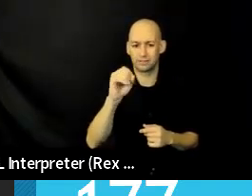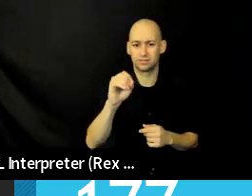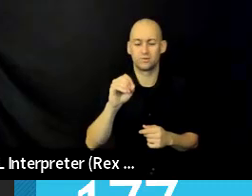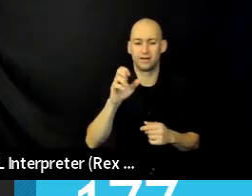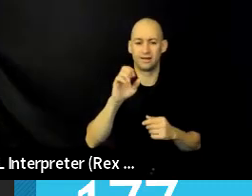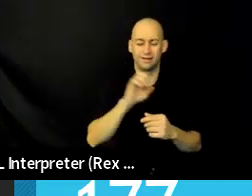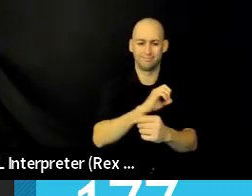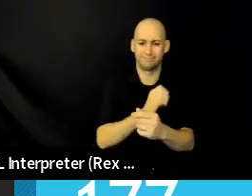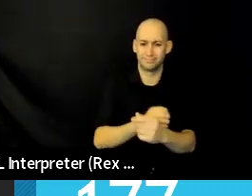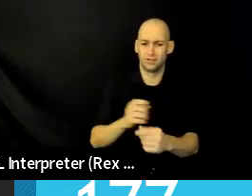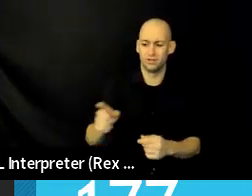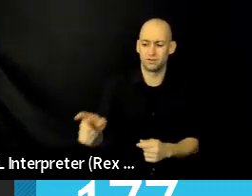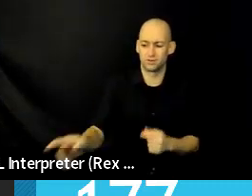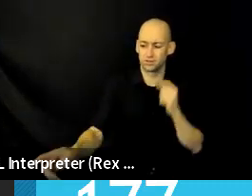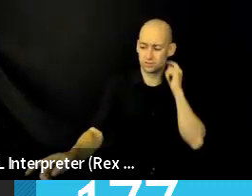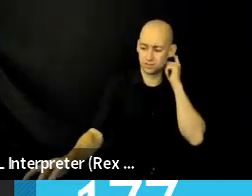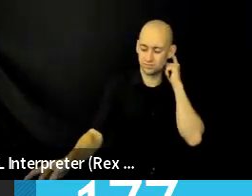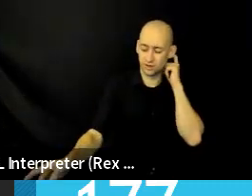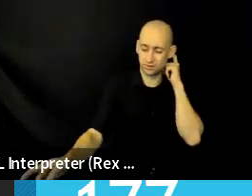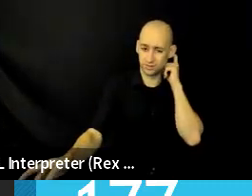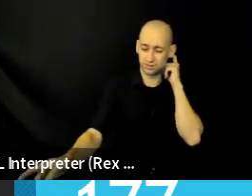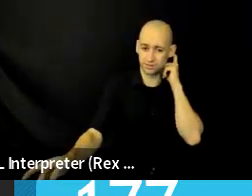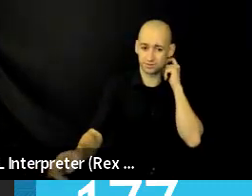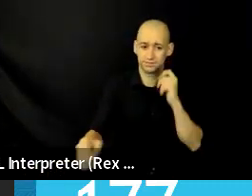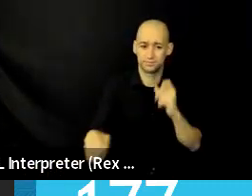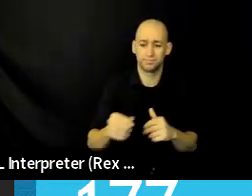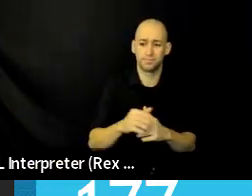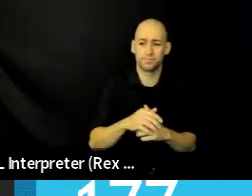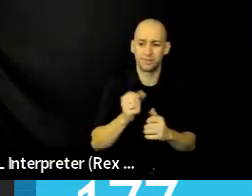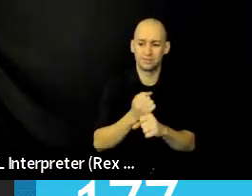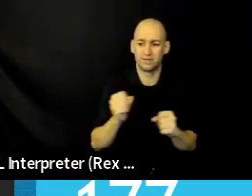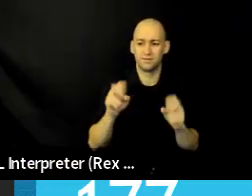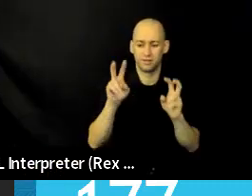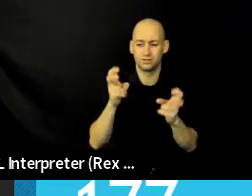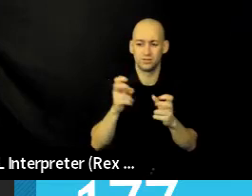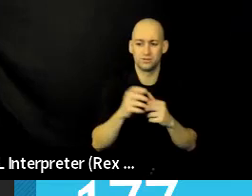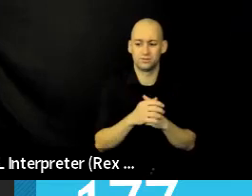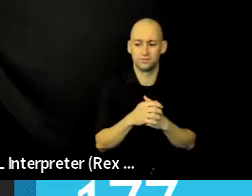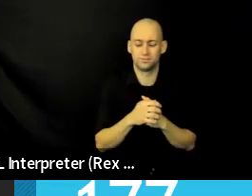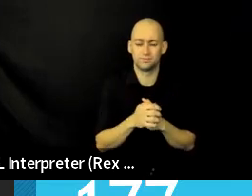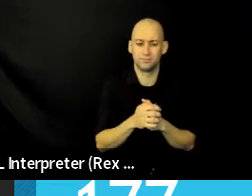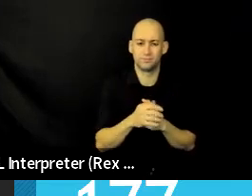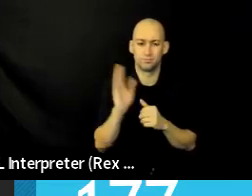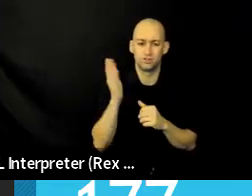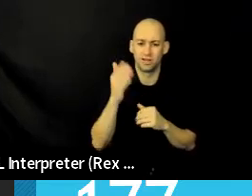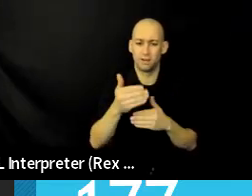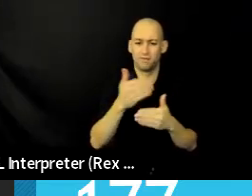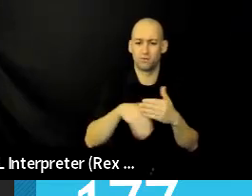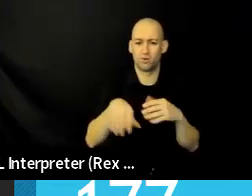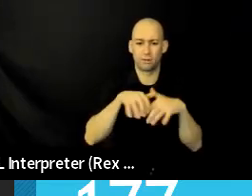another perspective might show that this isn't the significant safety issue that has been presented before the commission.